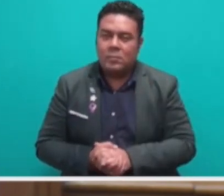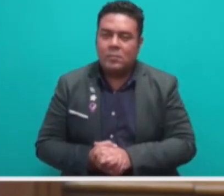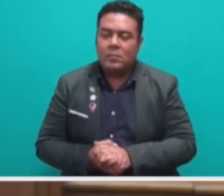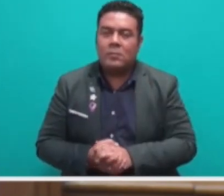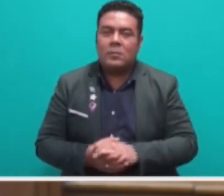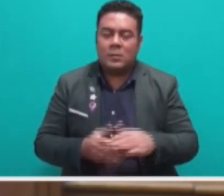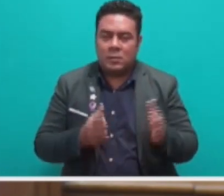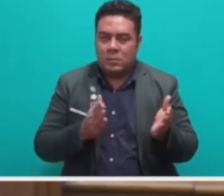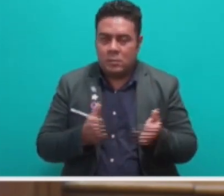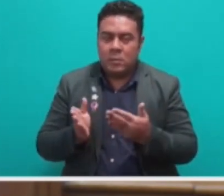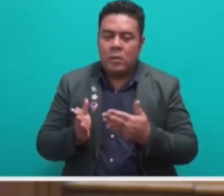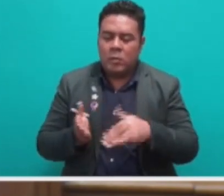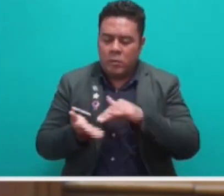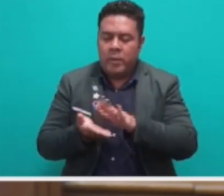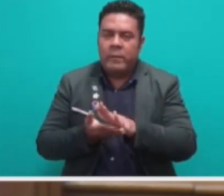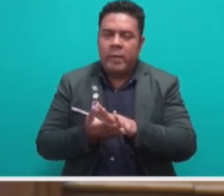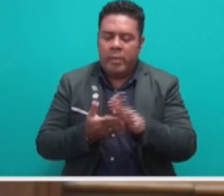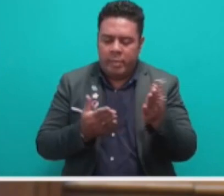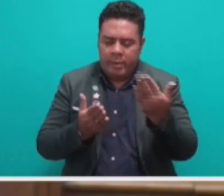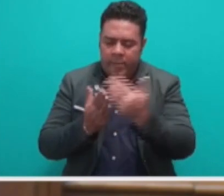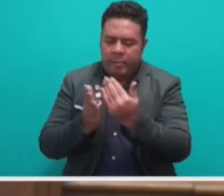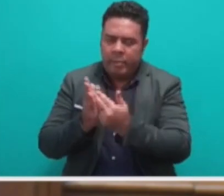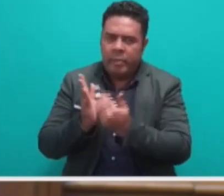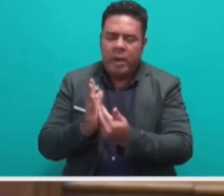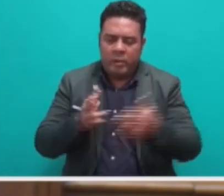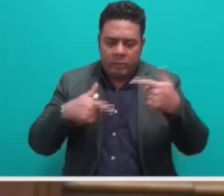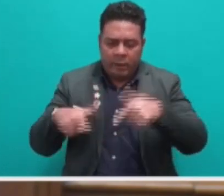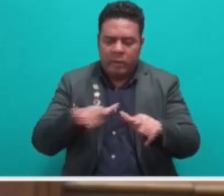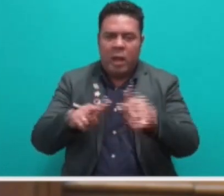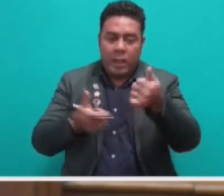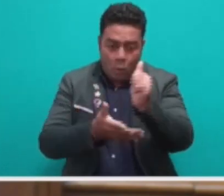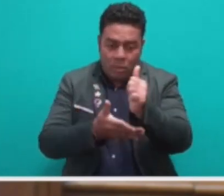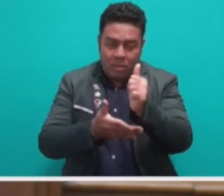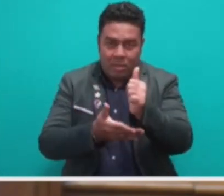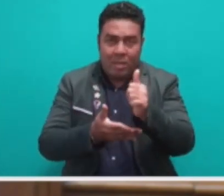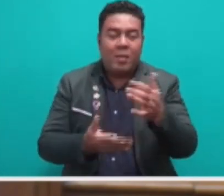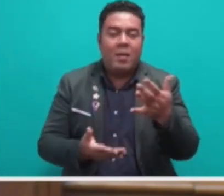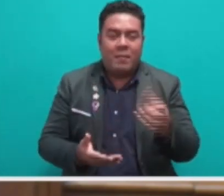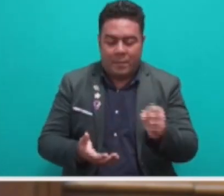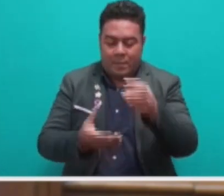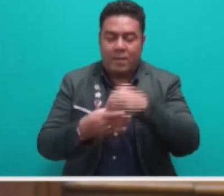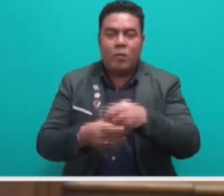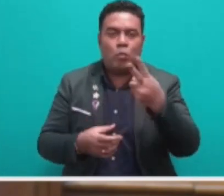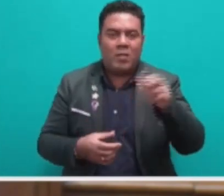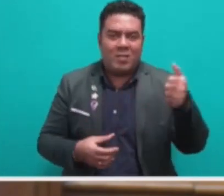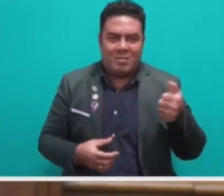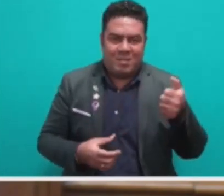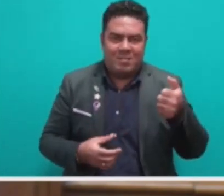is intended to rectify the anomaly in travel allowances brought about in